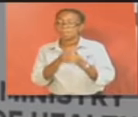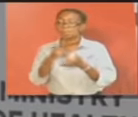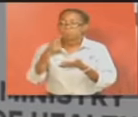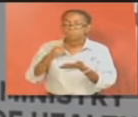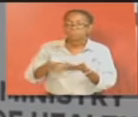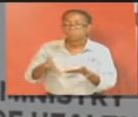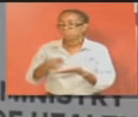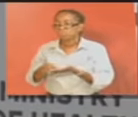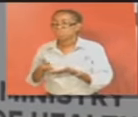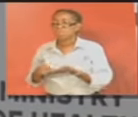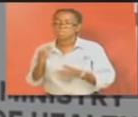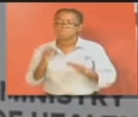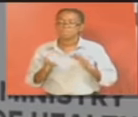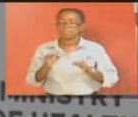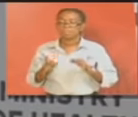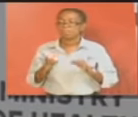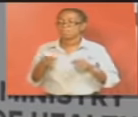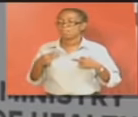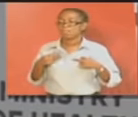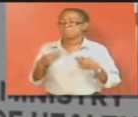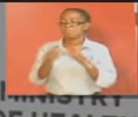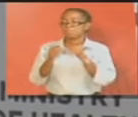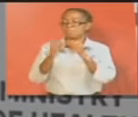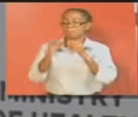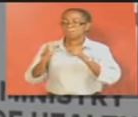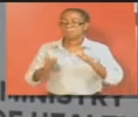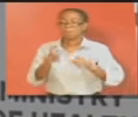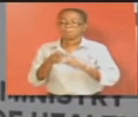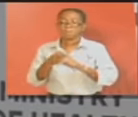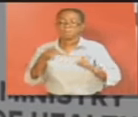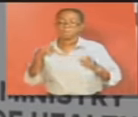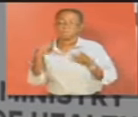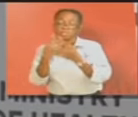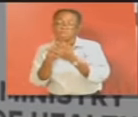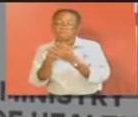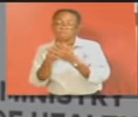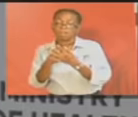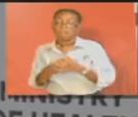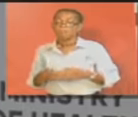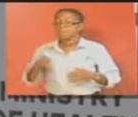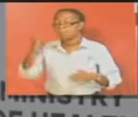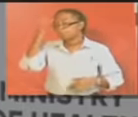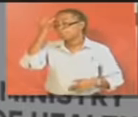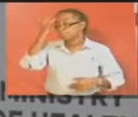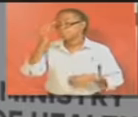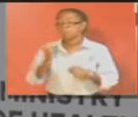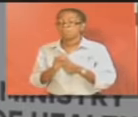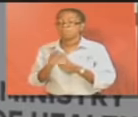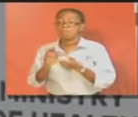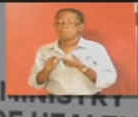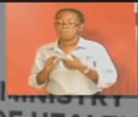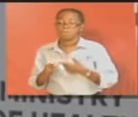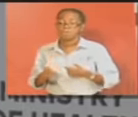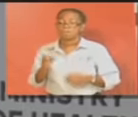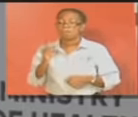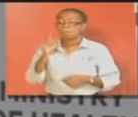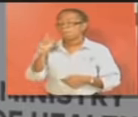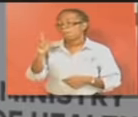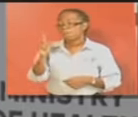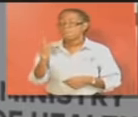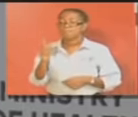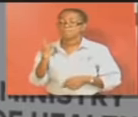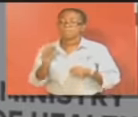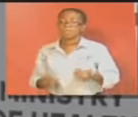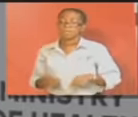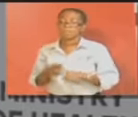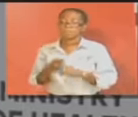prison system may be updated. But at this point in time, just the one that would have been identified is the only one that currently exists within